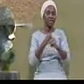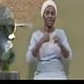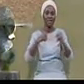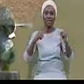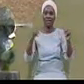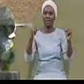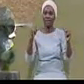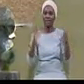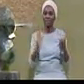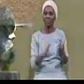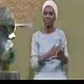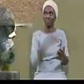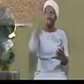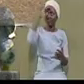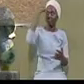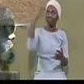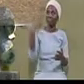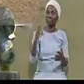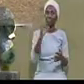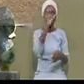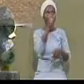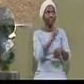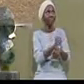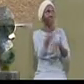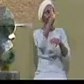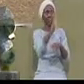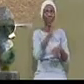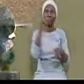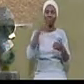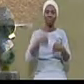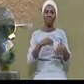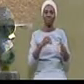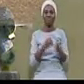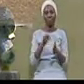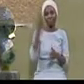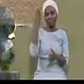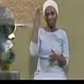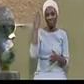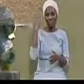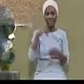The man of Calvary, he has done it before.